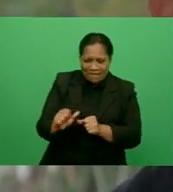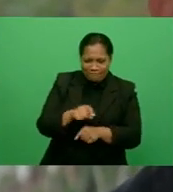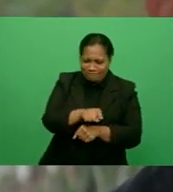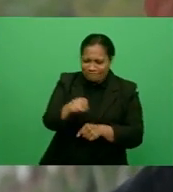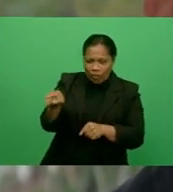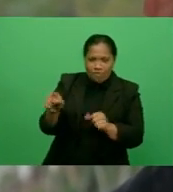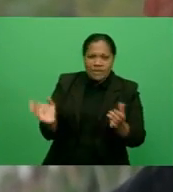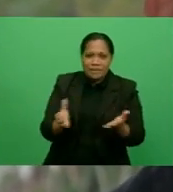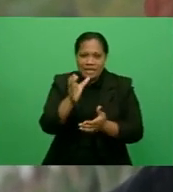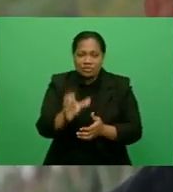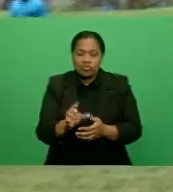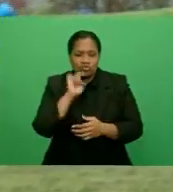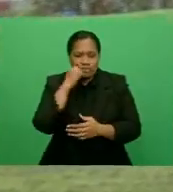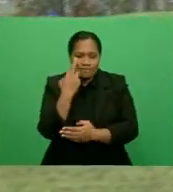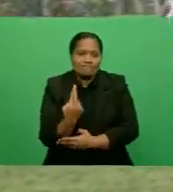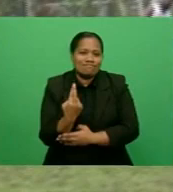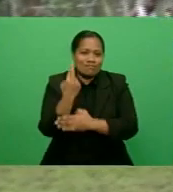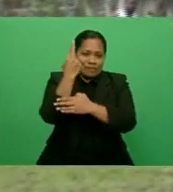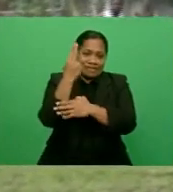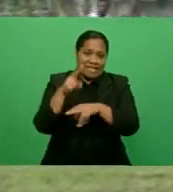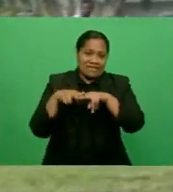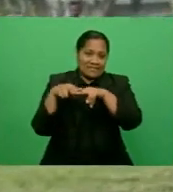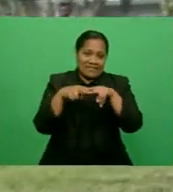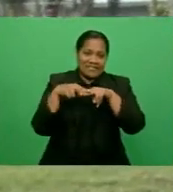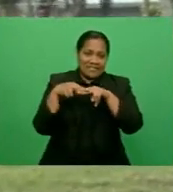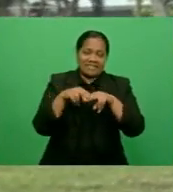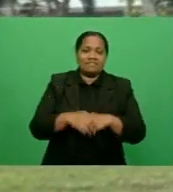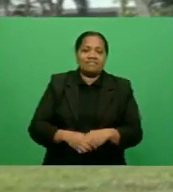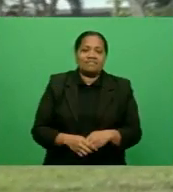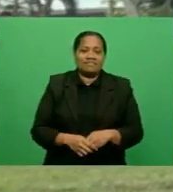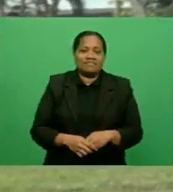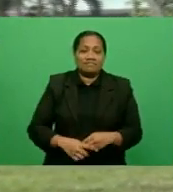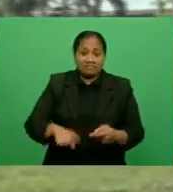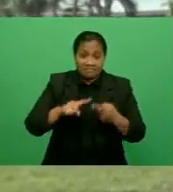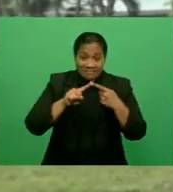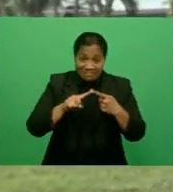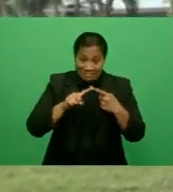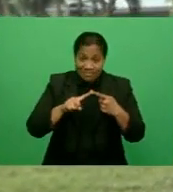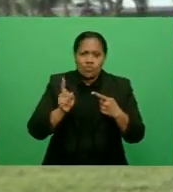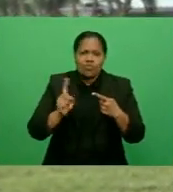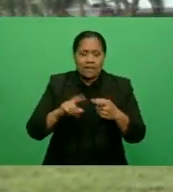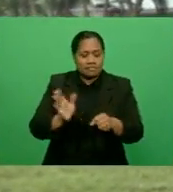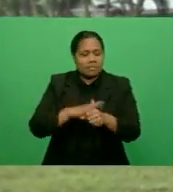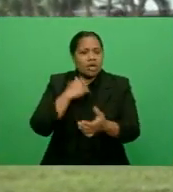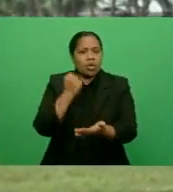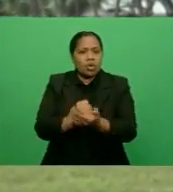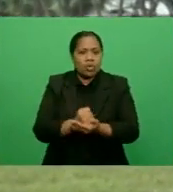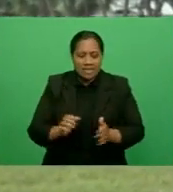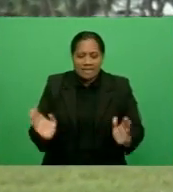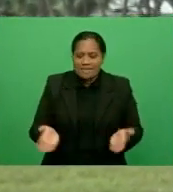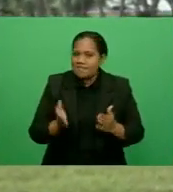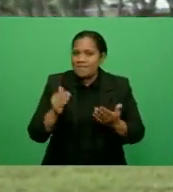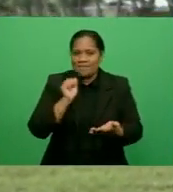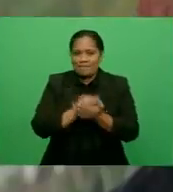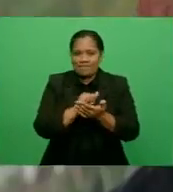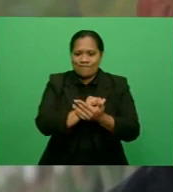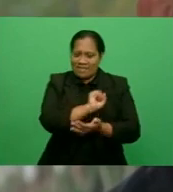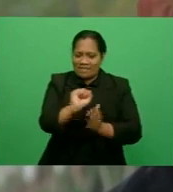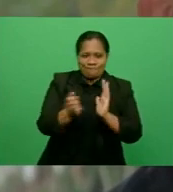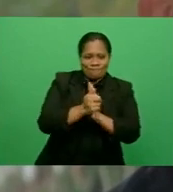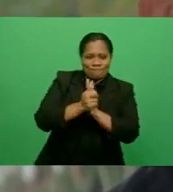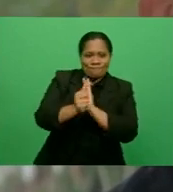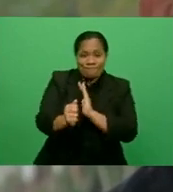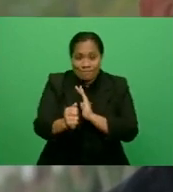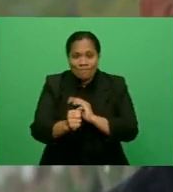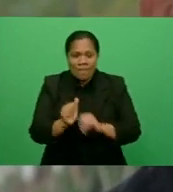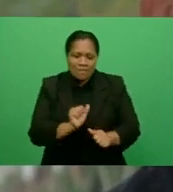represent, potentially represent Fiji. And one of those things is to ensure that they're playing their best week in, week out